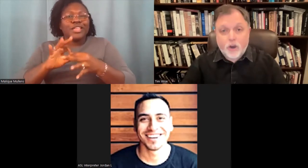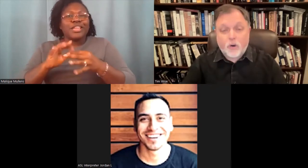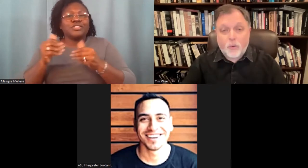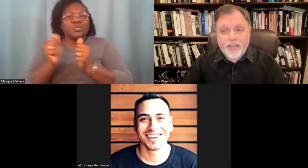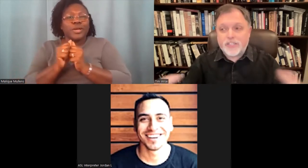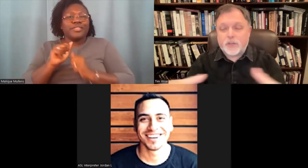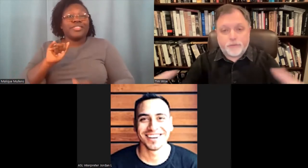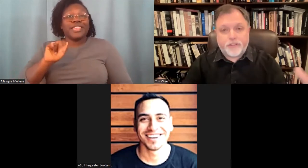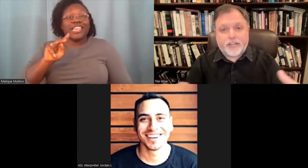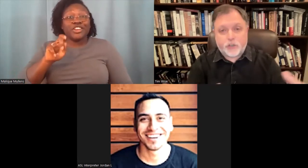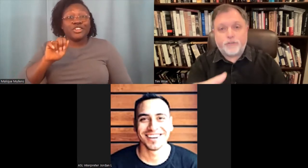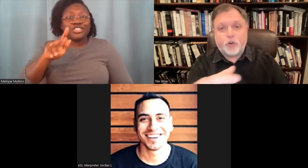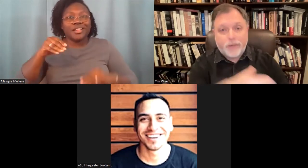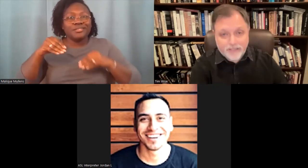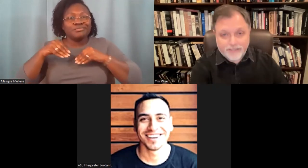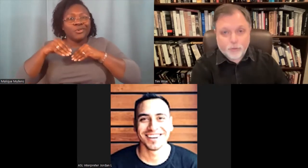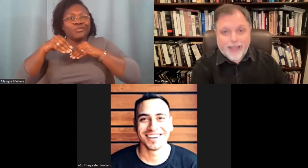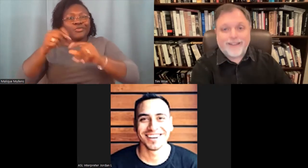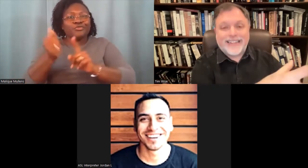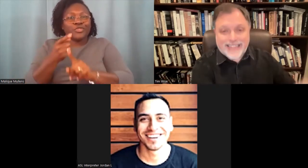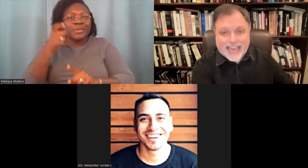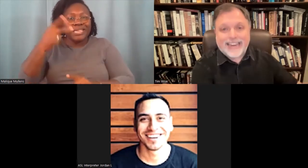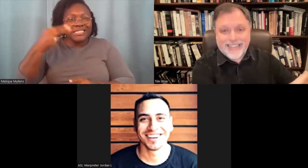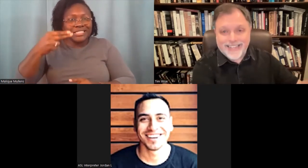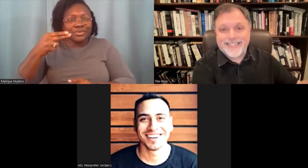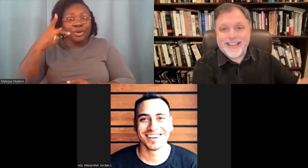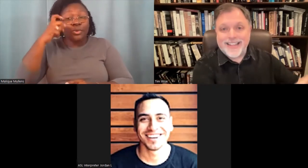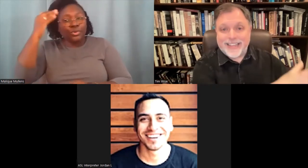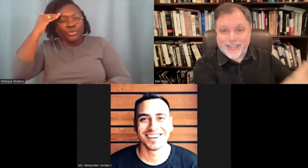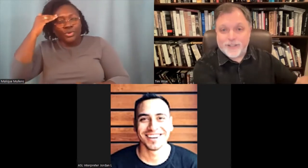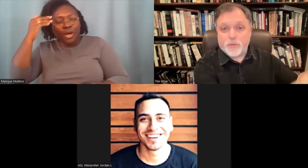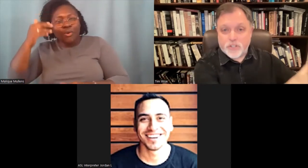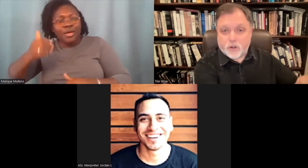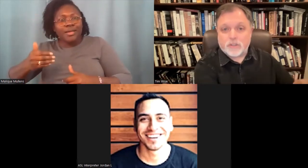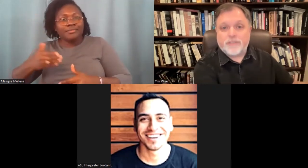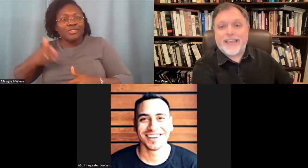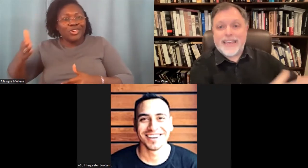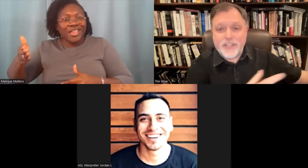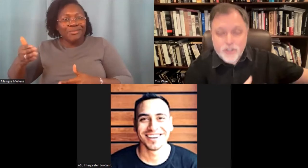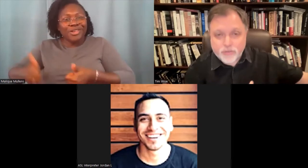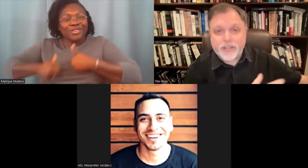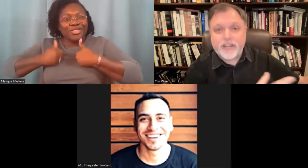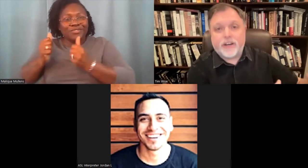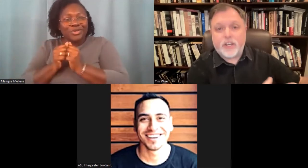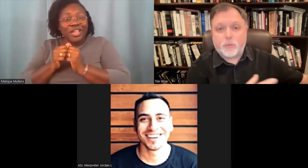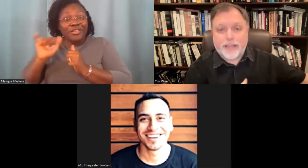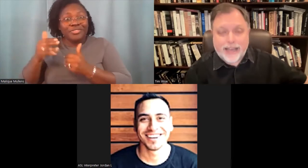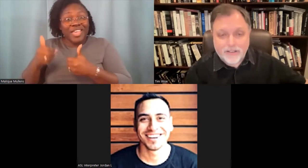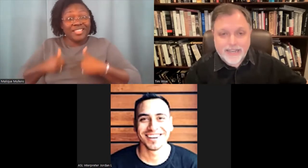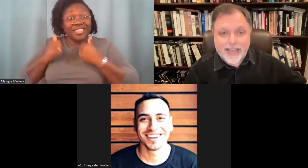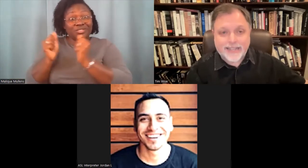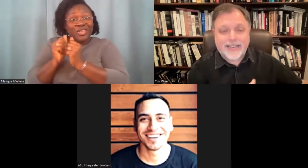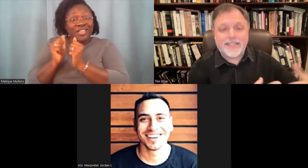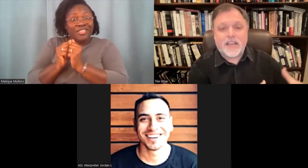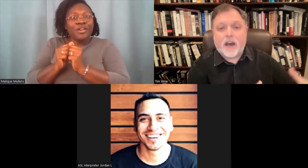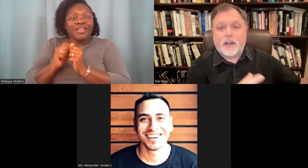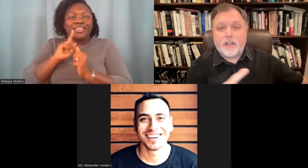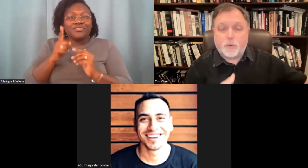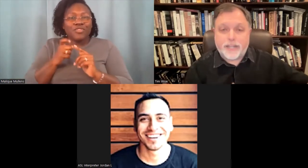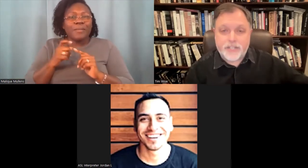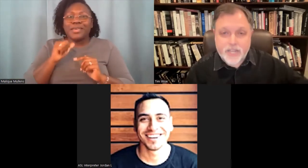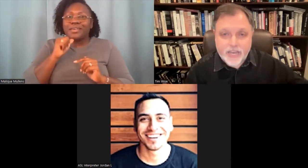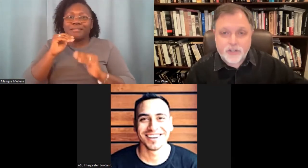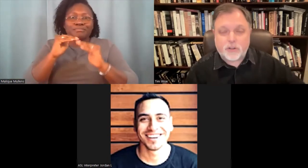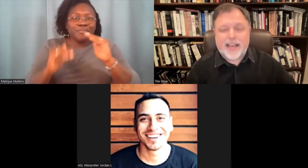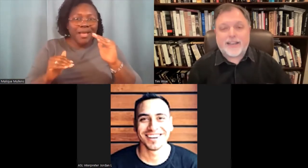we know is a reflection of who we live around. And that is the end result of a history of unequal housing access,